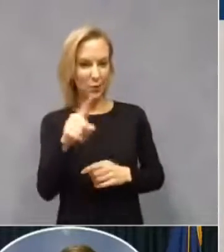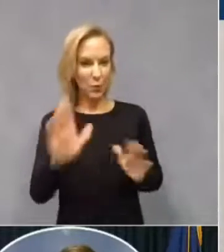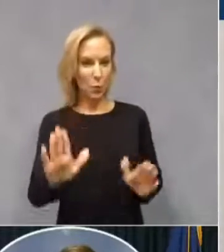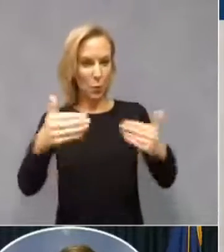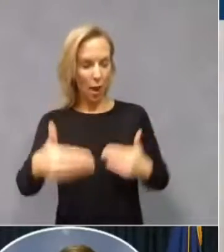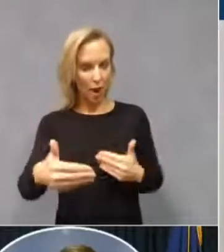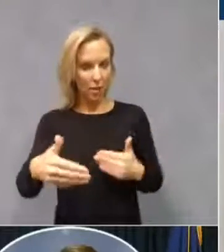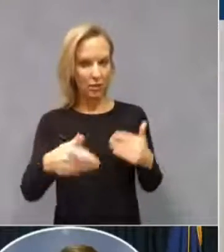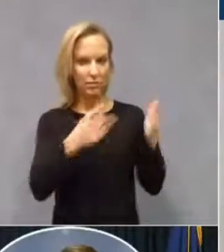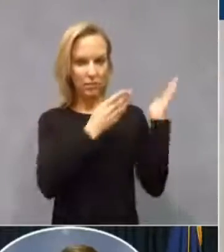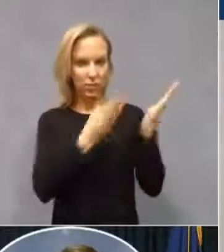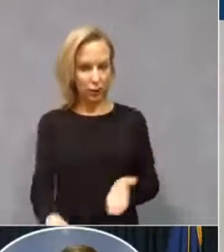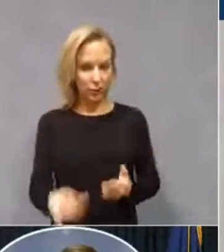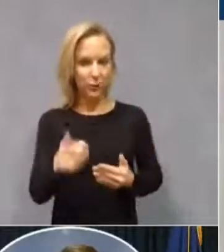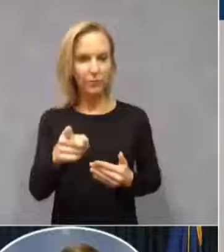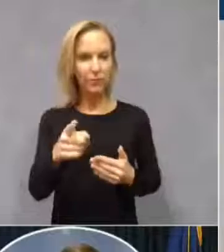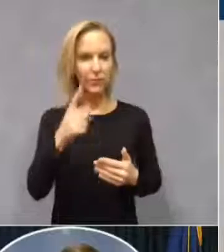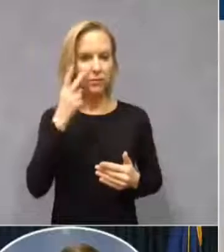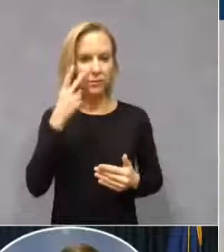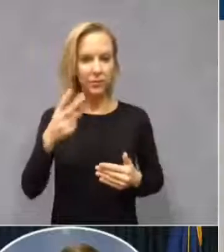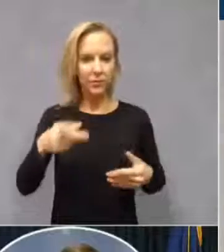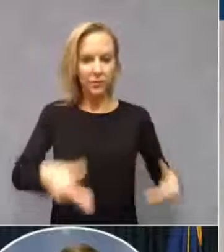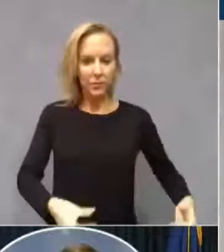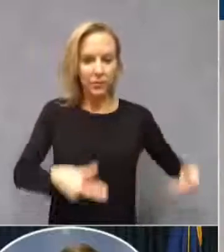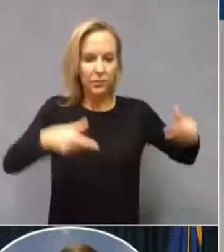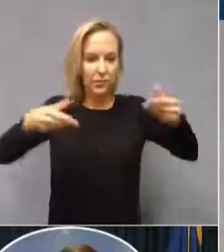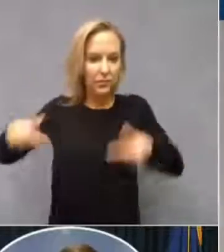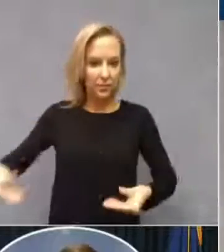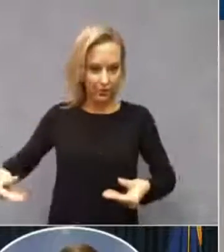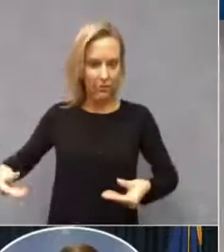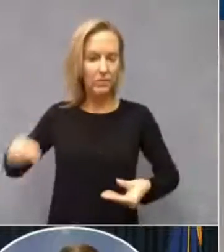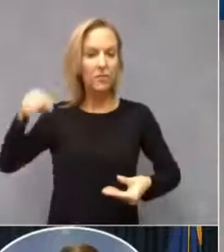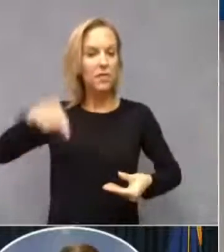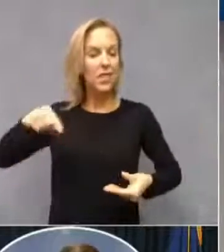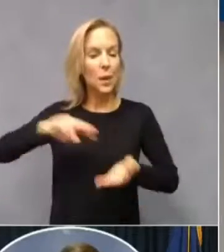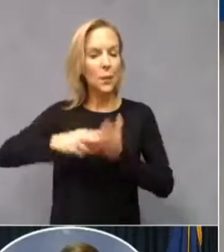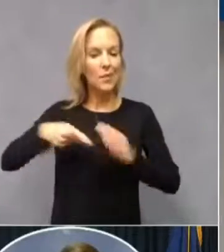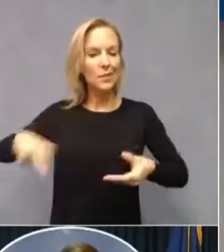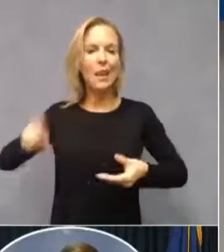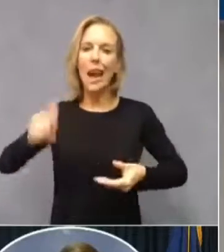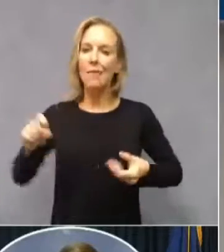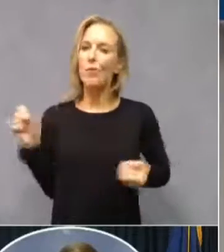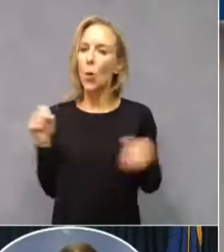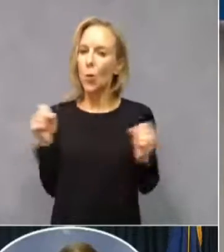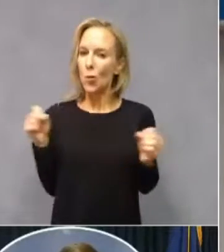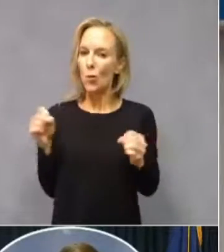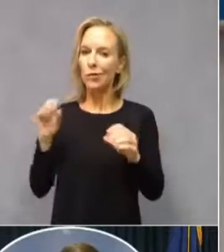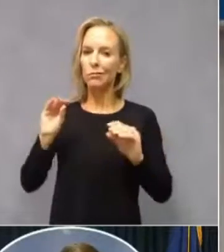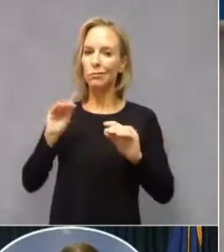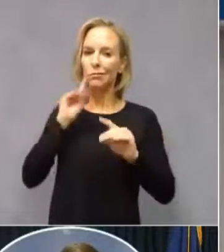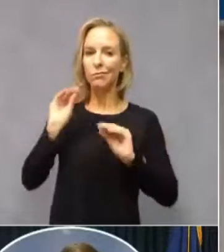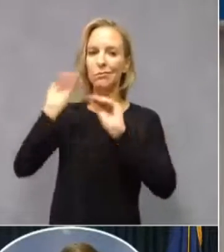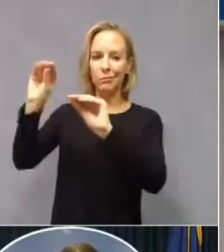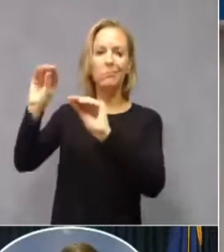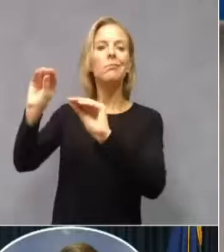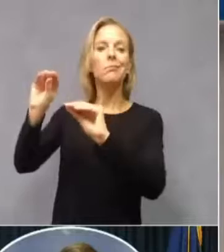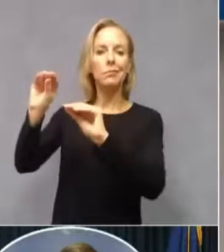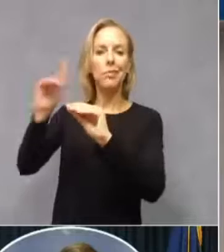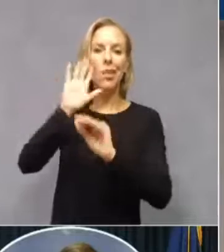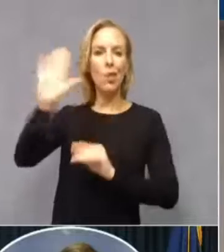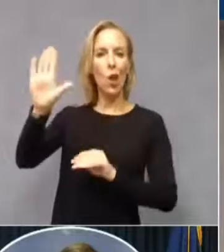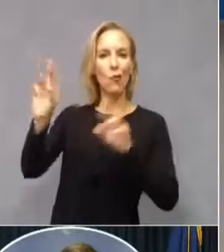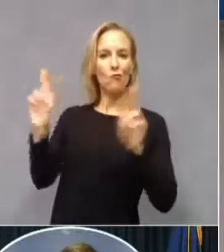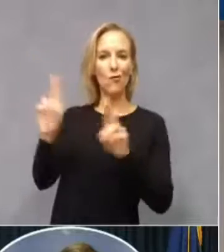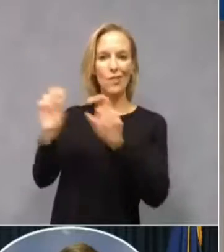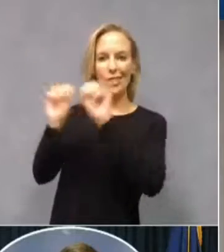And this is when they remove it from the box. Remember, the box also has to have cold storage. This is them putting it in to their refrigeration